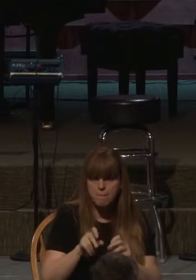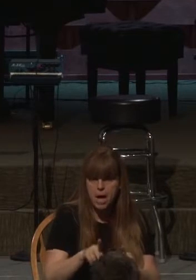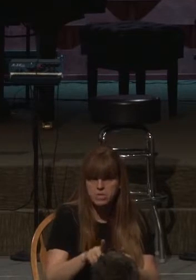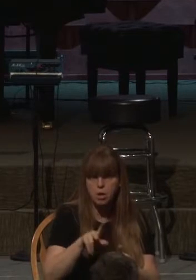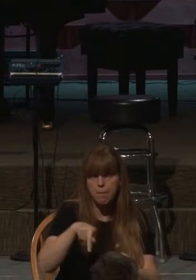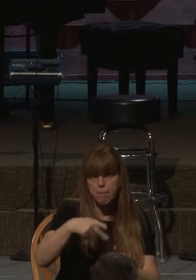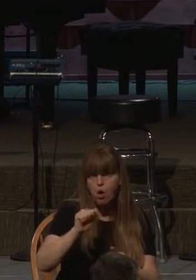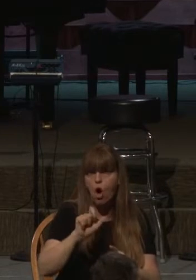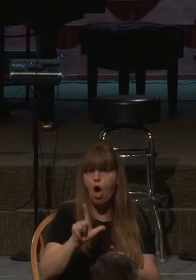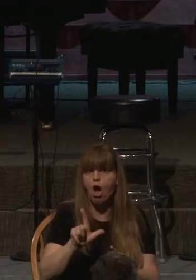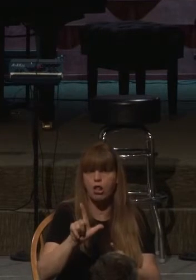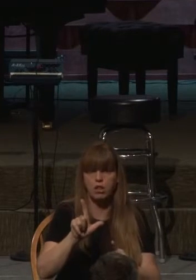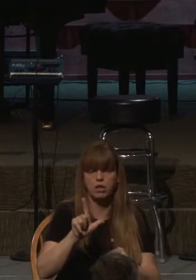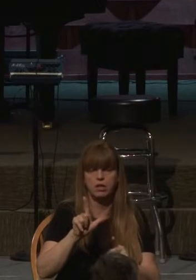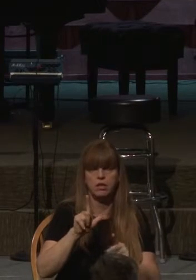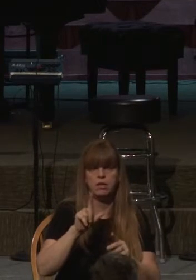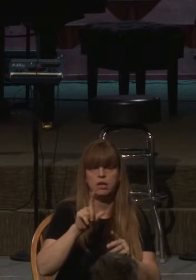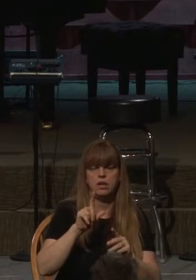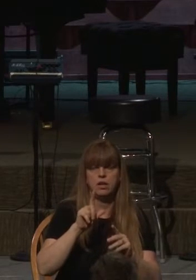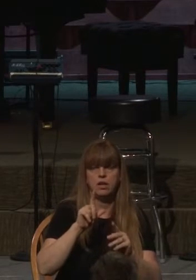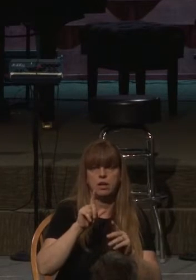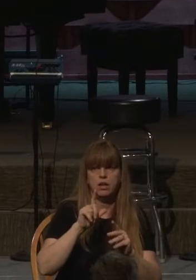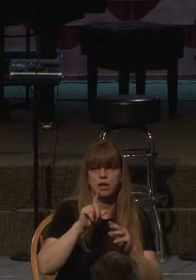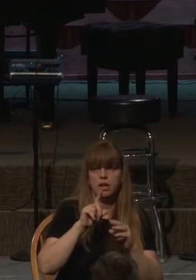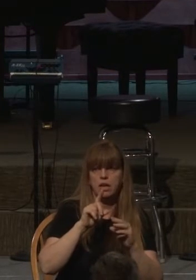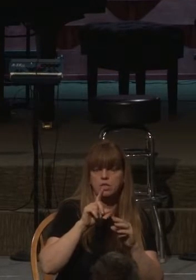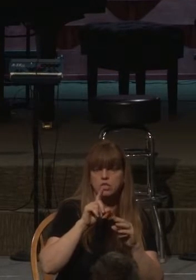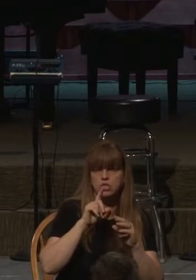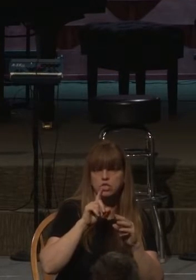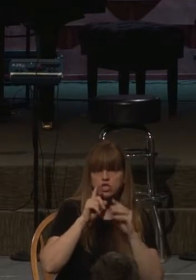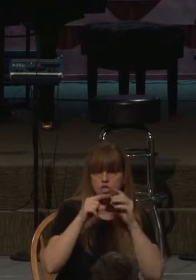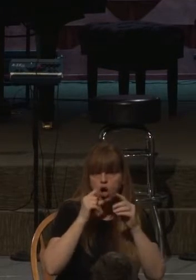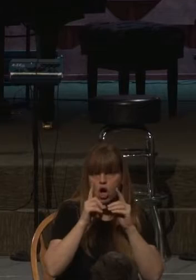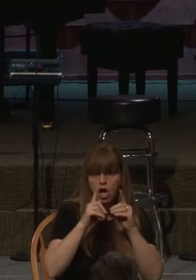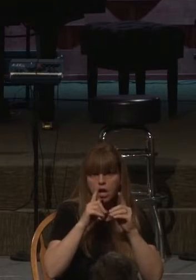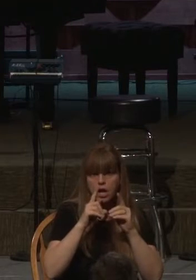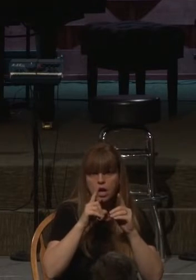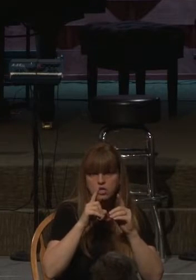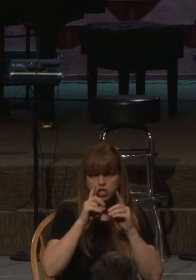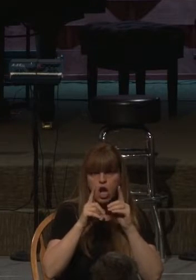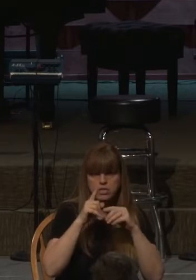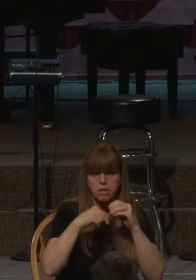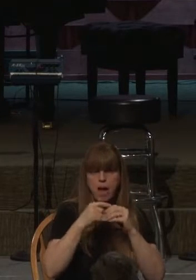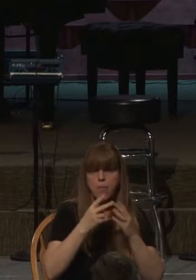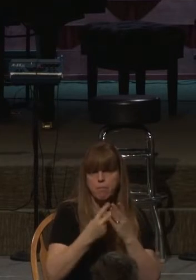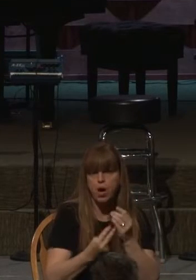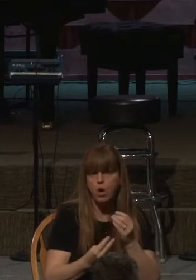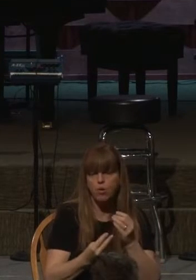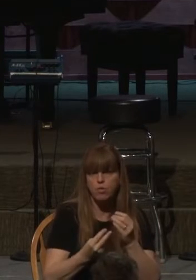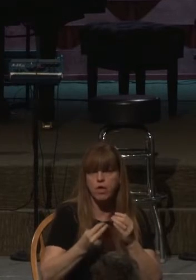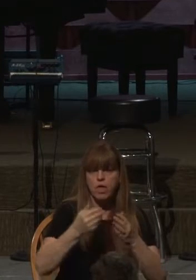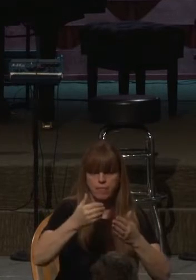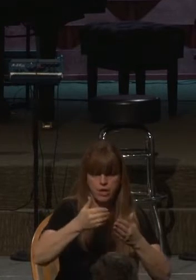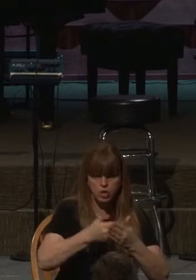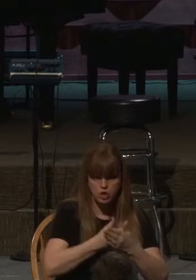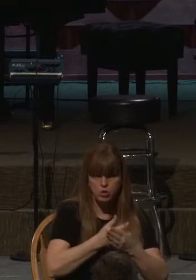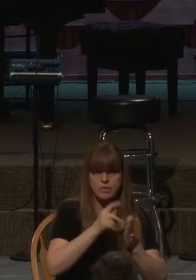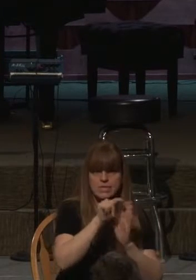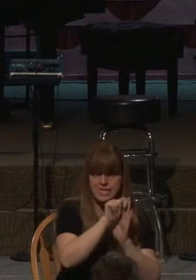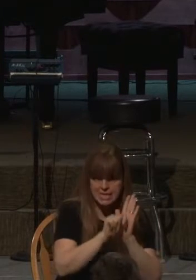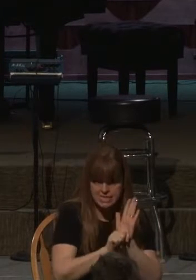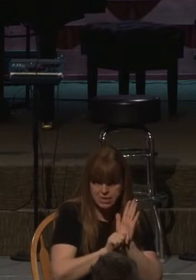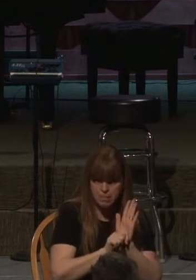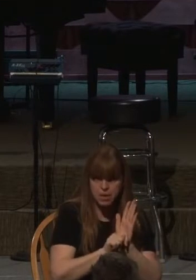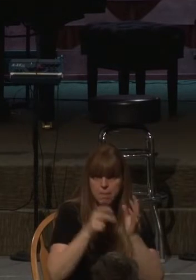the Bible. I didn't give you those references, but I could if you wanted them. He's actually referenced as both an apostle and a New Testament prophet, as we find